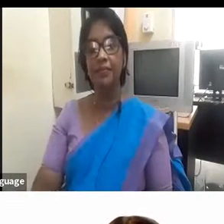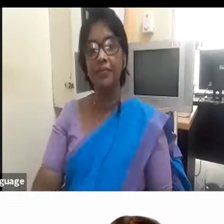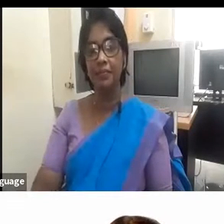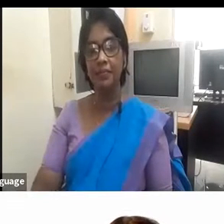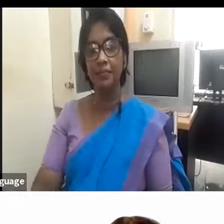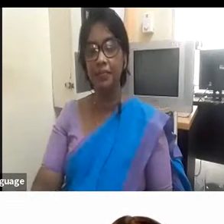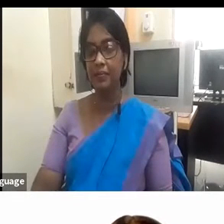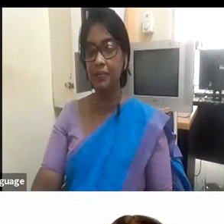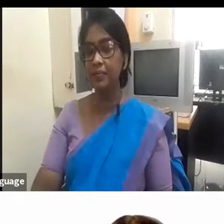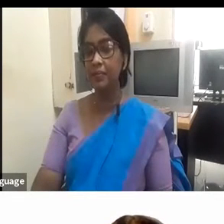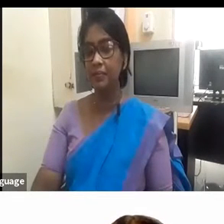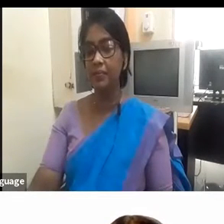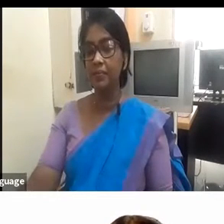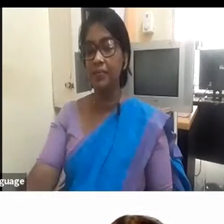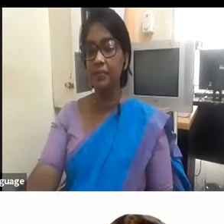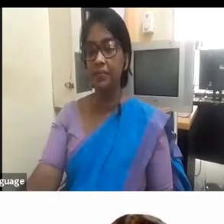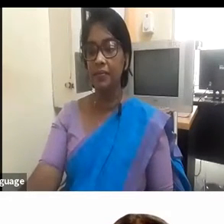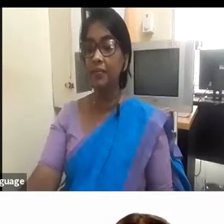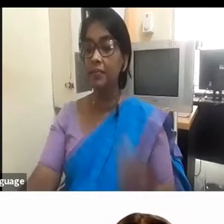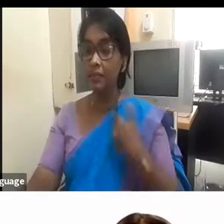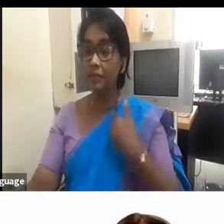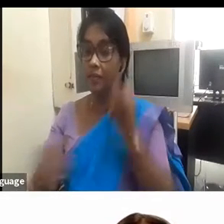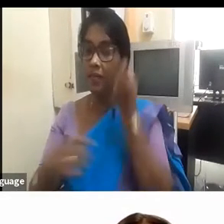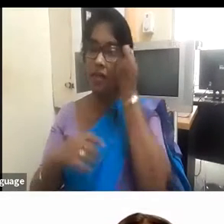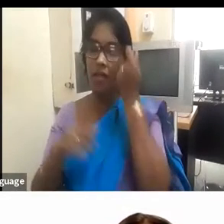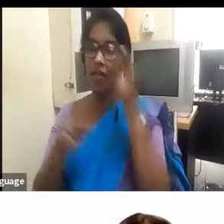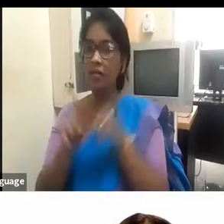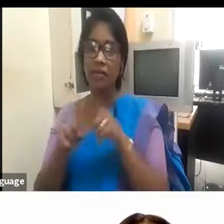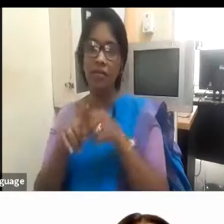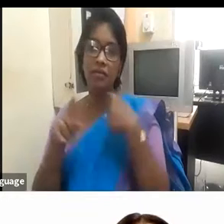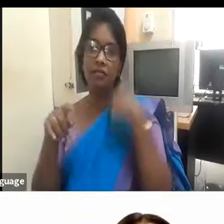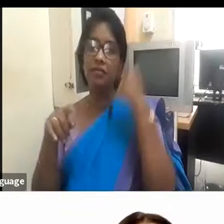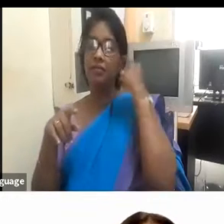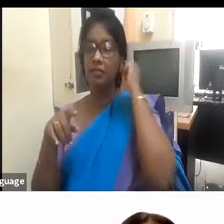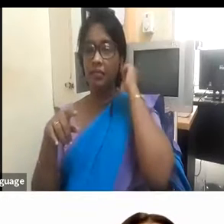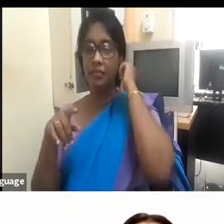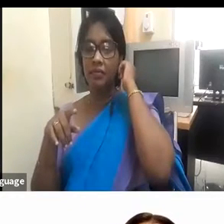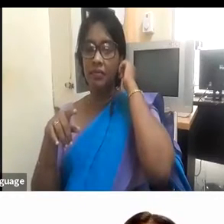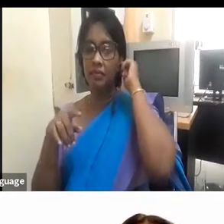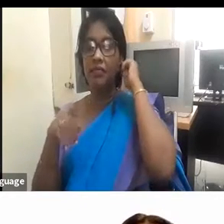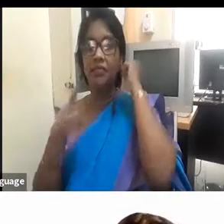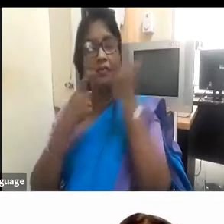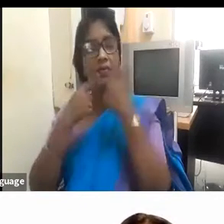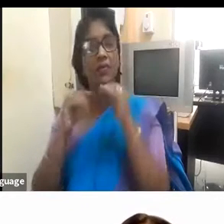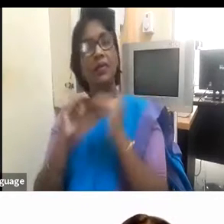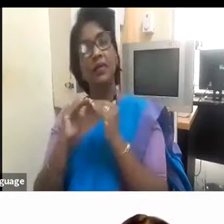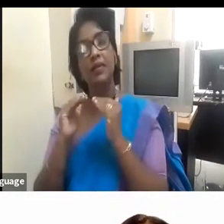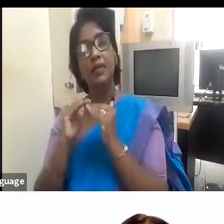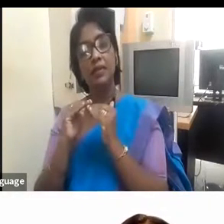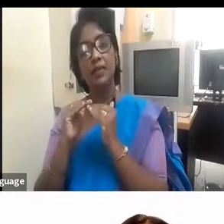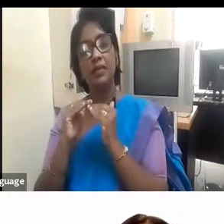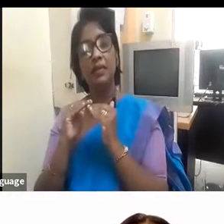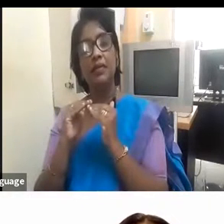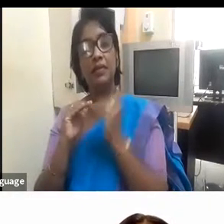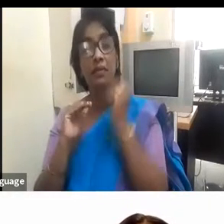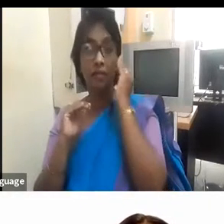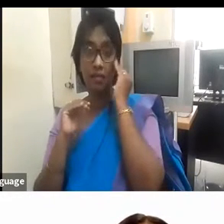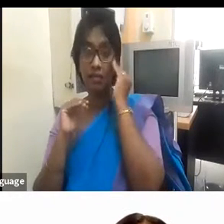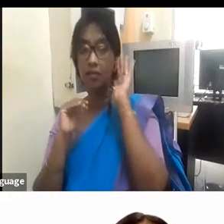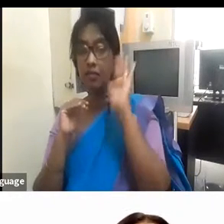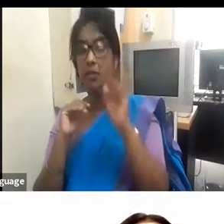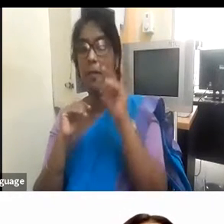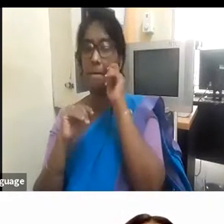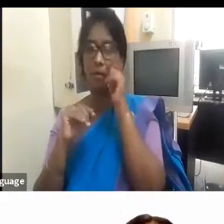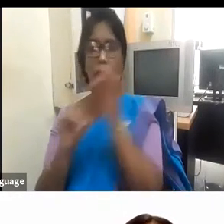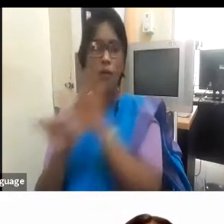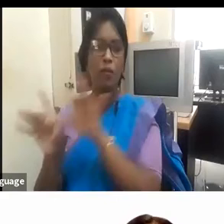opinion, I think gender equality is treating men and women equally. So